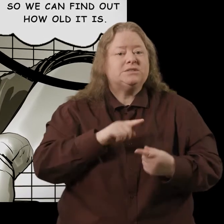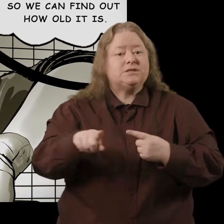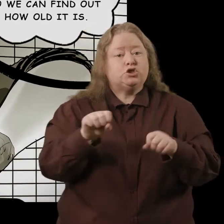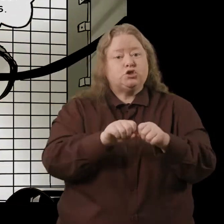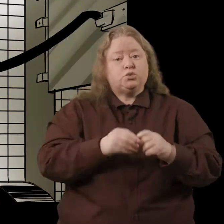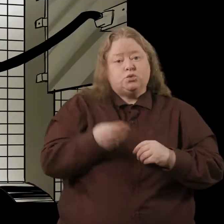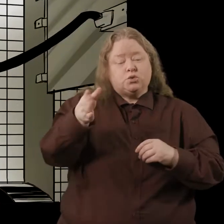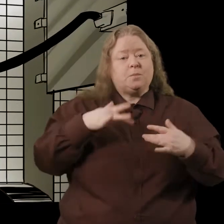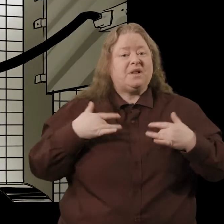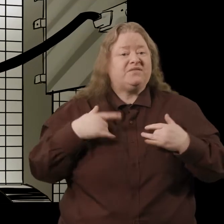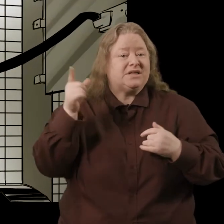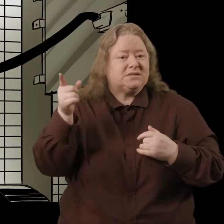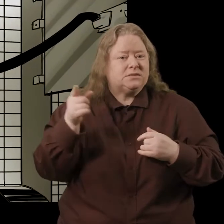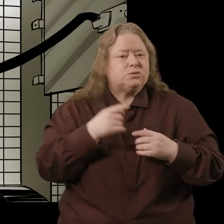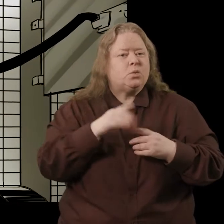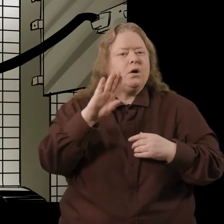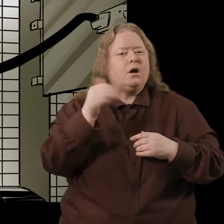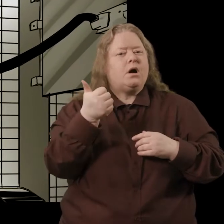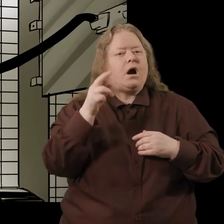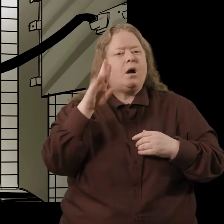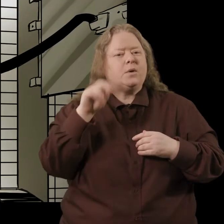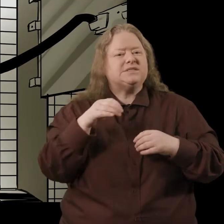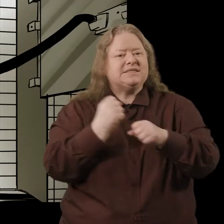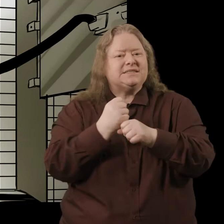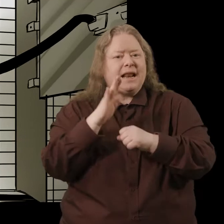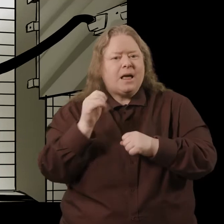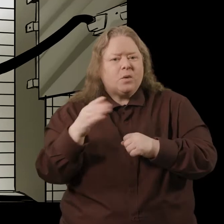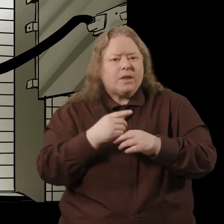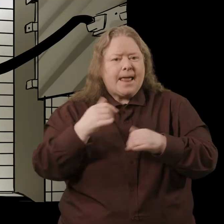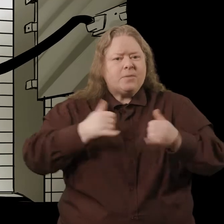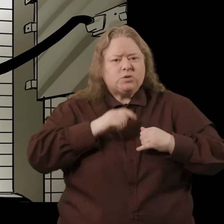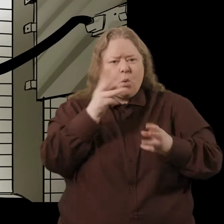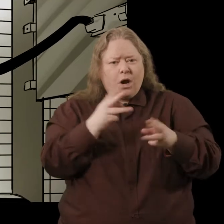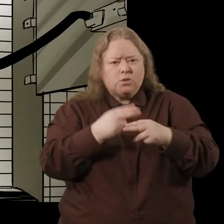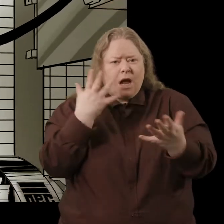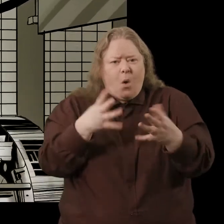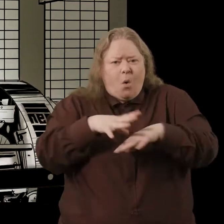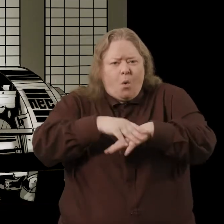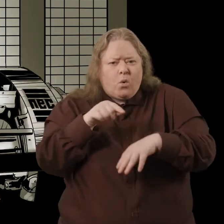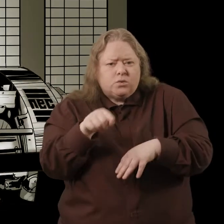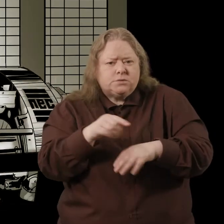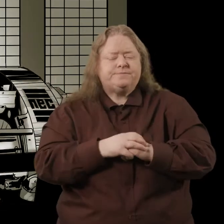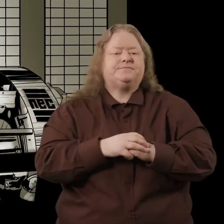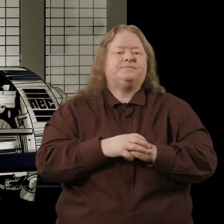shoe to Belfast to a carbon dating laboratory, where they were able to work out how old it was.